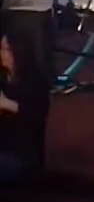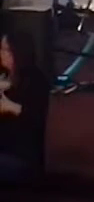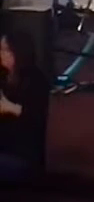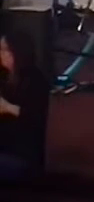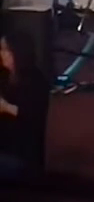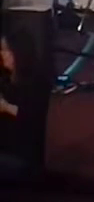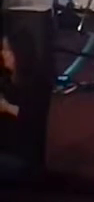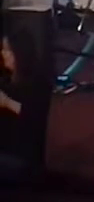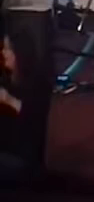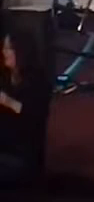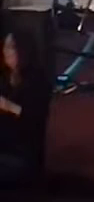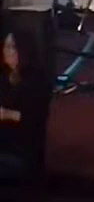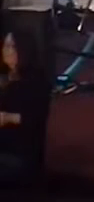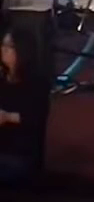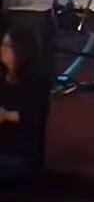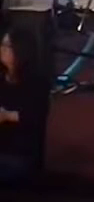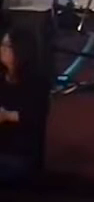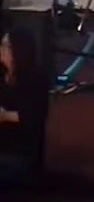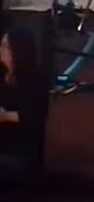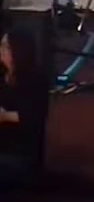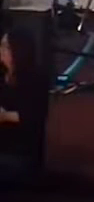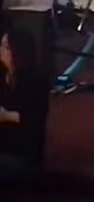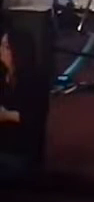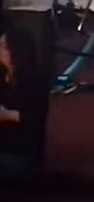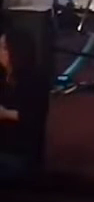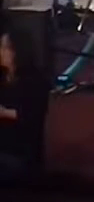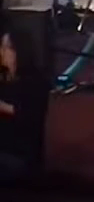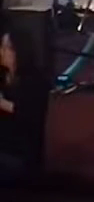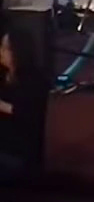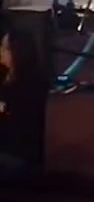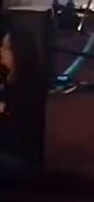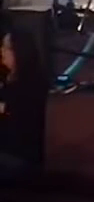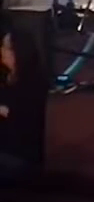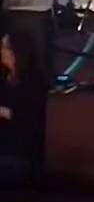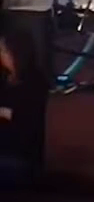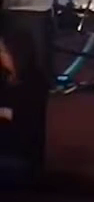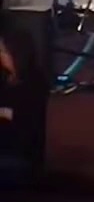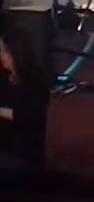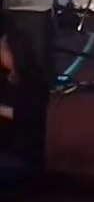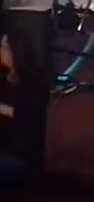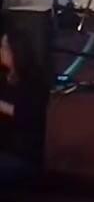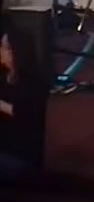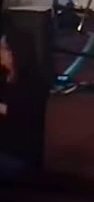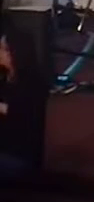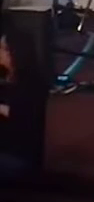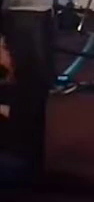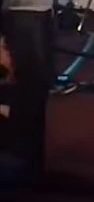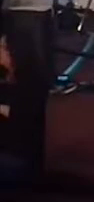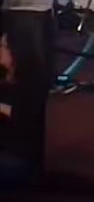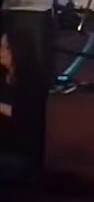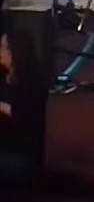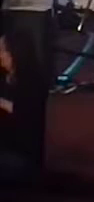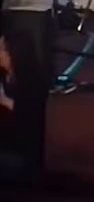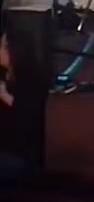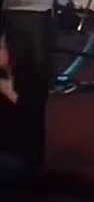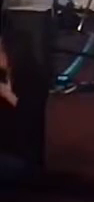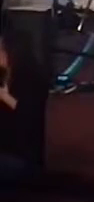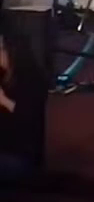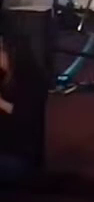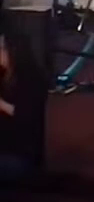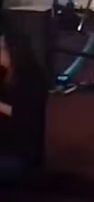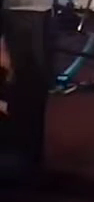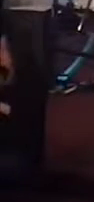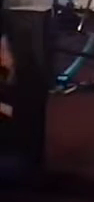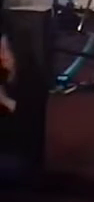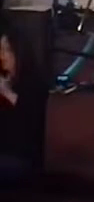And I just feel so inadequate at times to be used and to be led by God. But I want to be used by him. And I hope that you